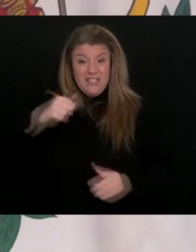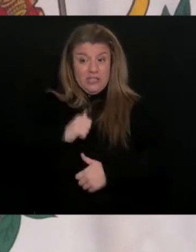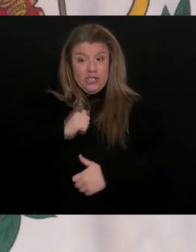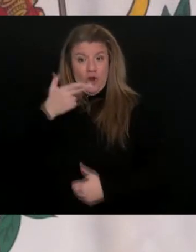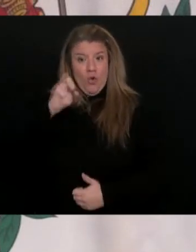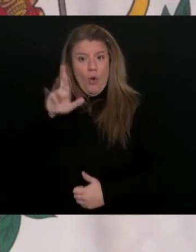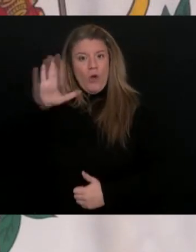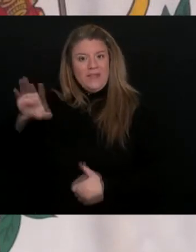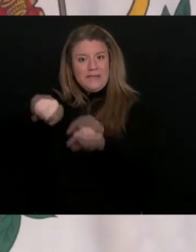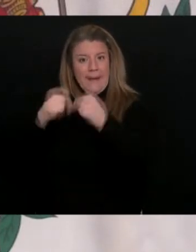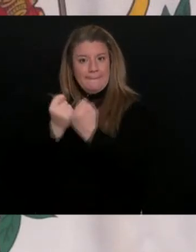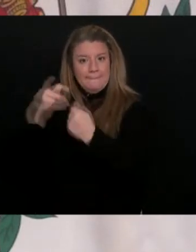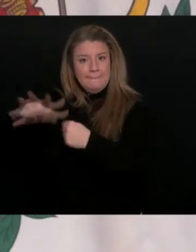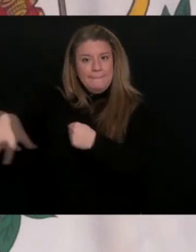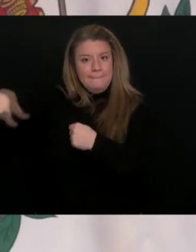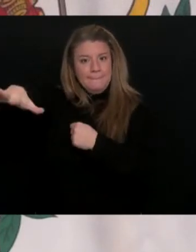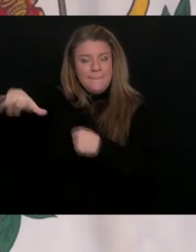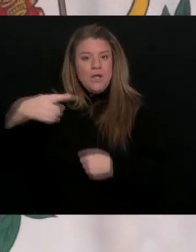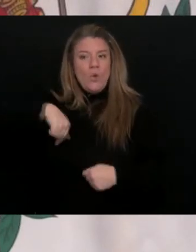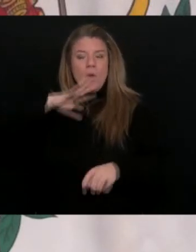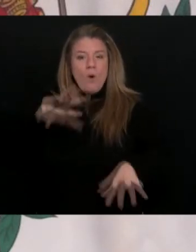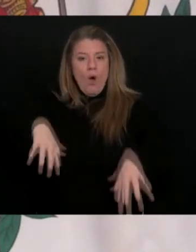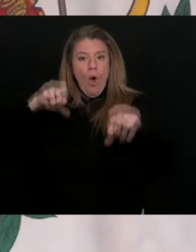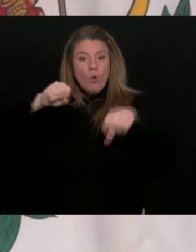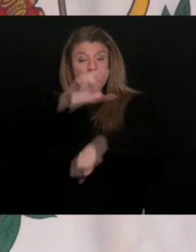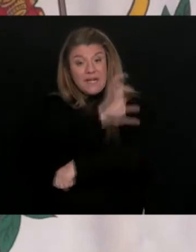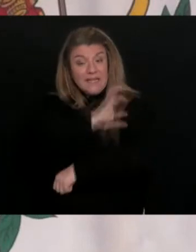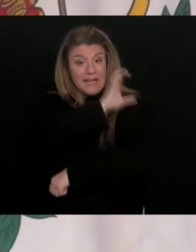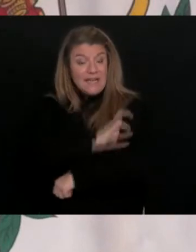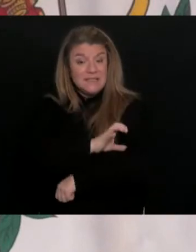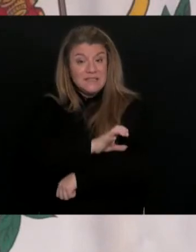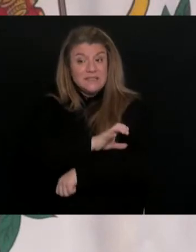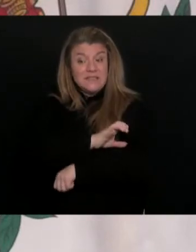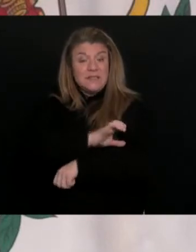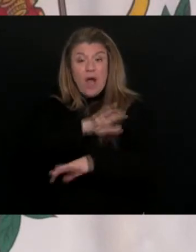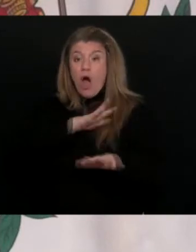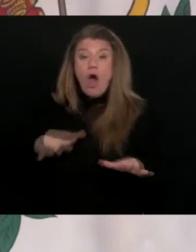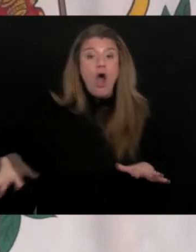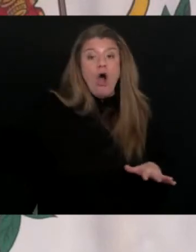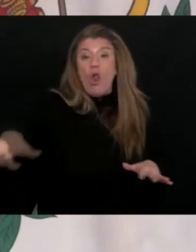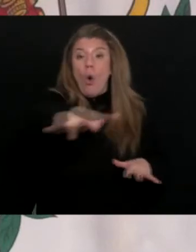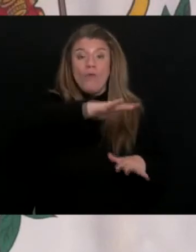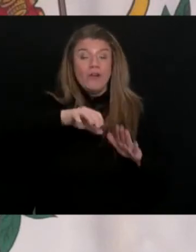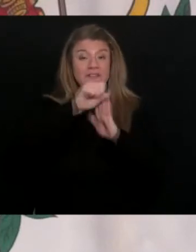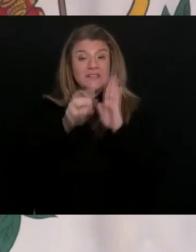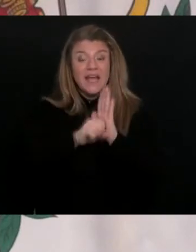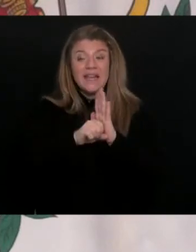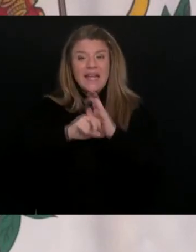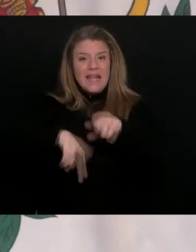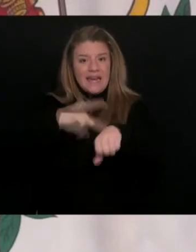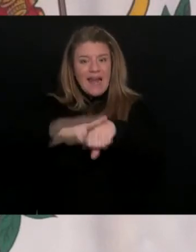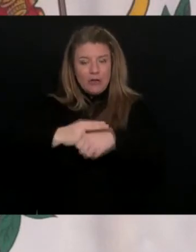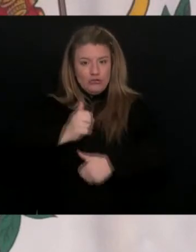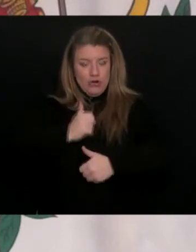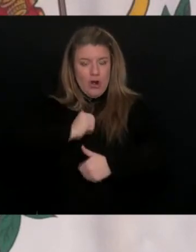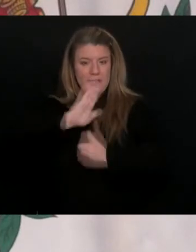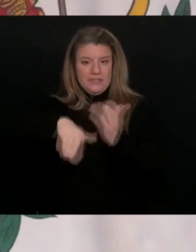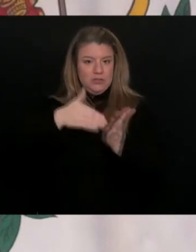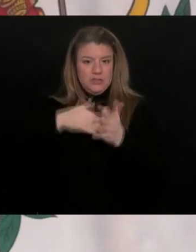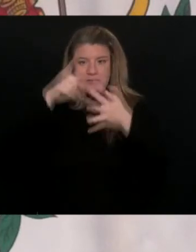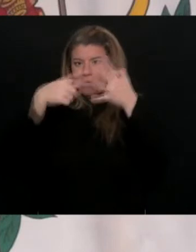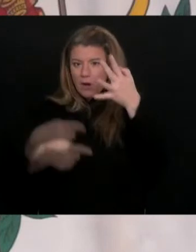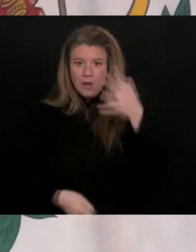people, and we will be hosting clinics all across our state, you know, at the National Guard centers and on and on.